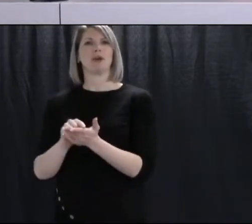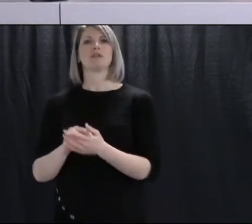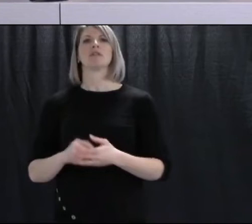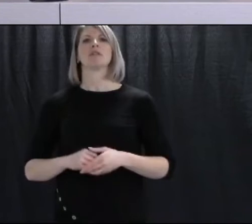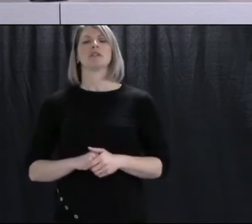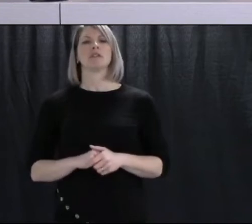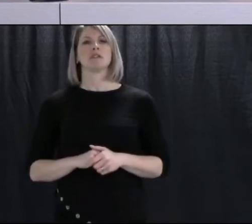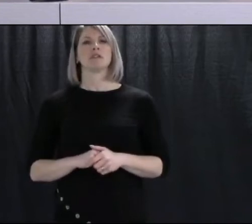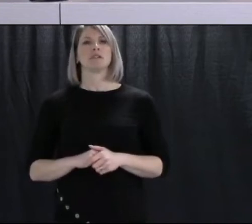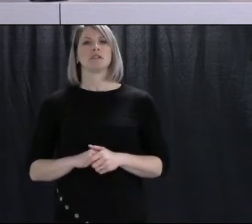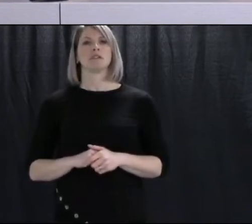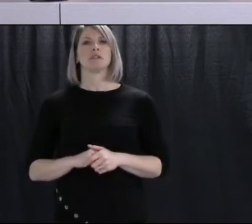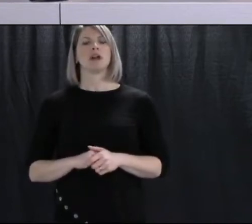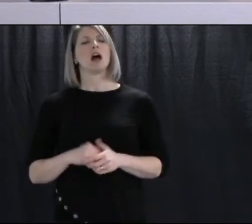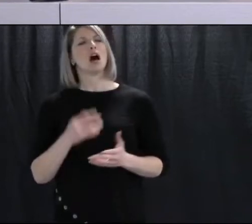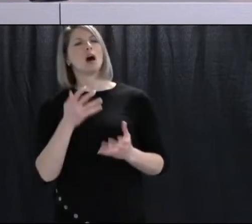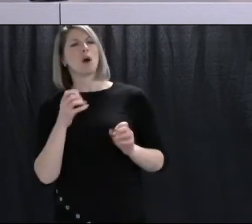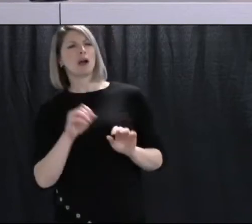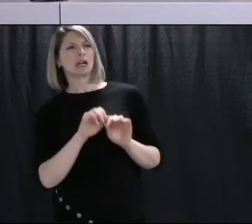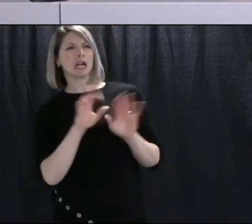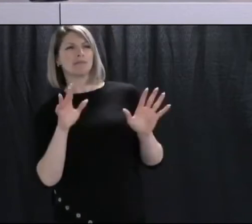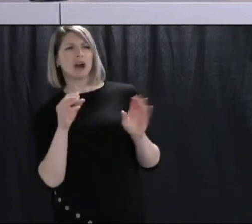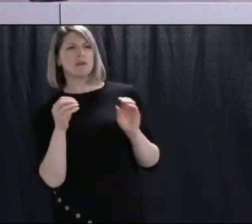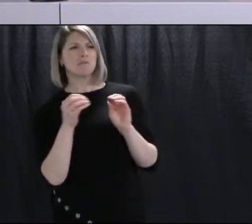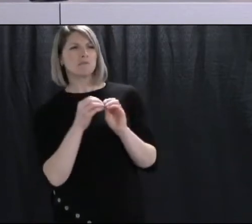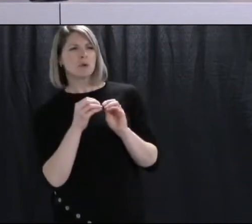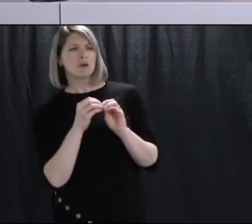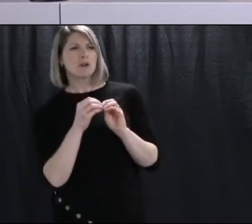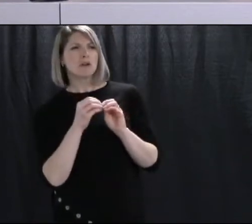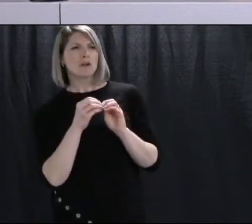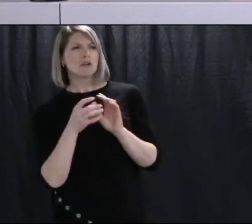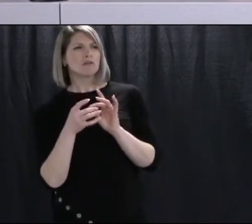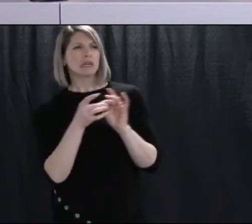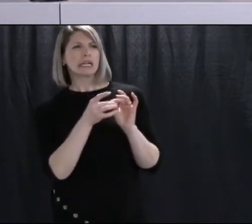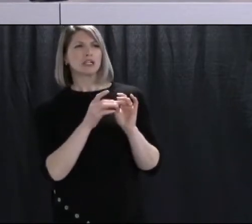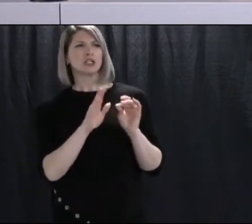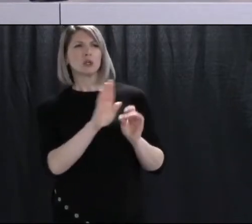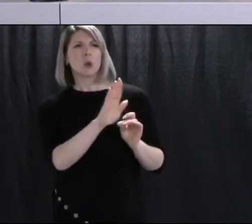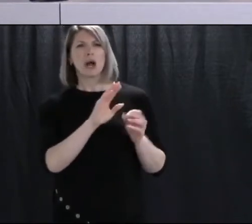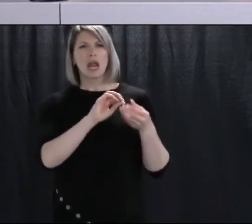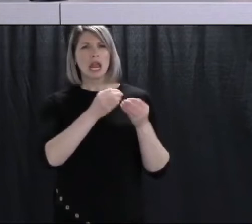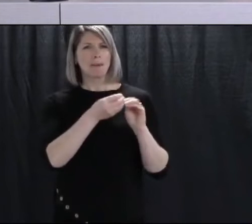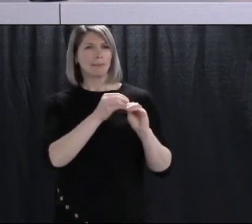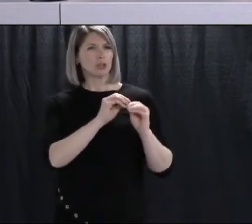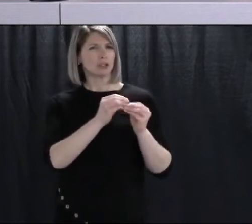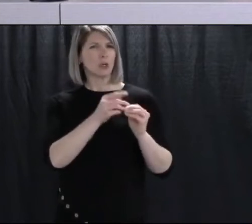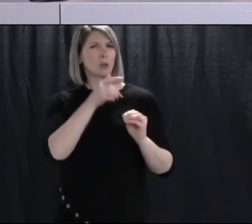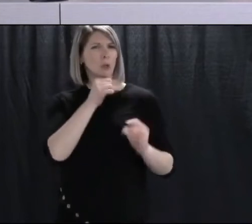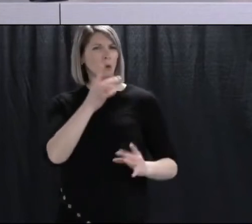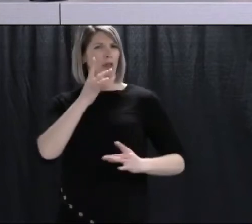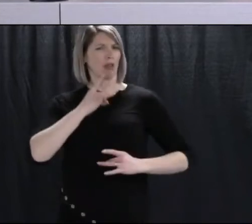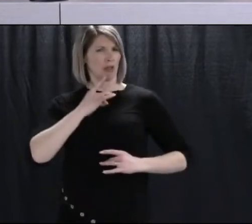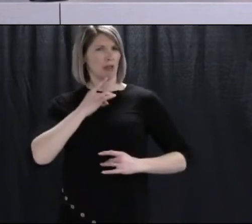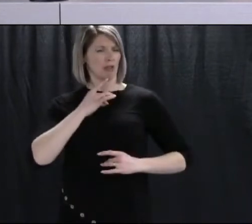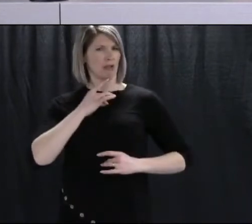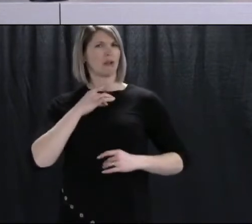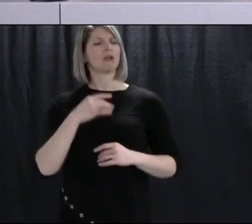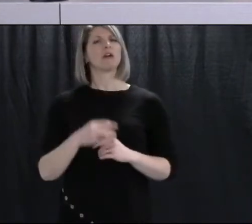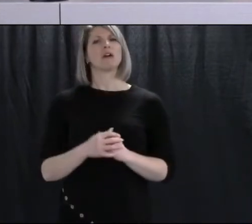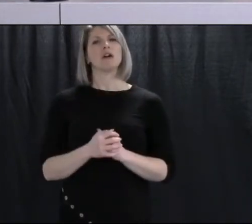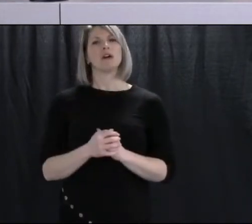just looking to get a little bit of clarification on some of the new numbers announced today. So correct me if I'm wrong, but I believe